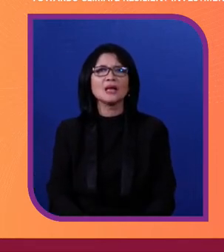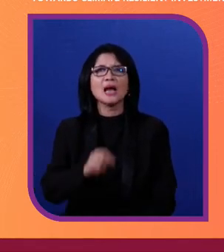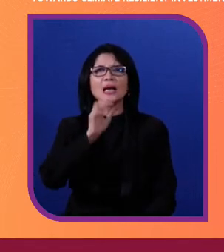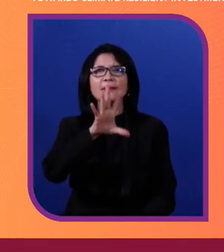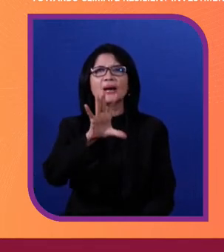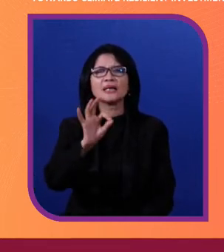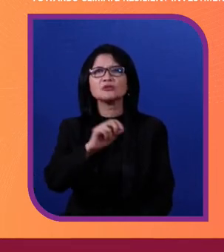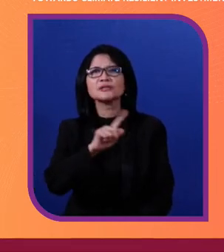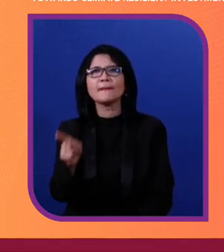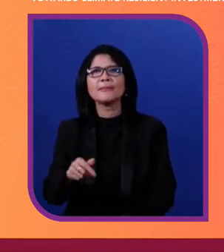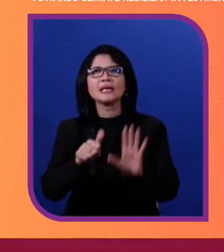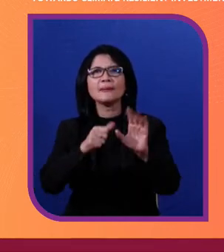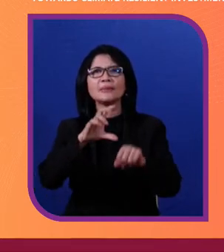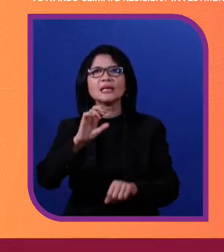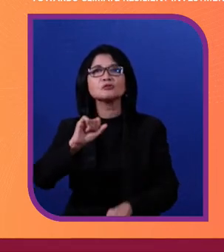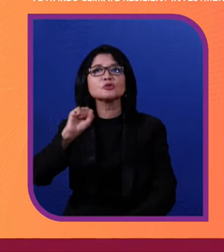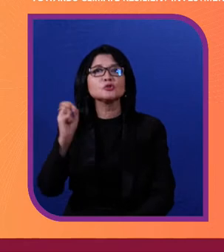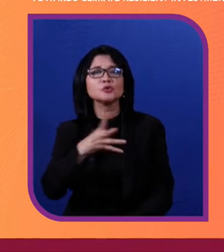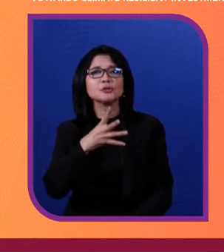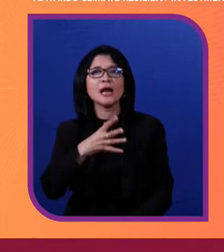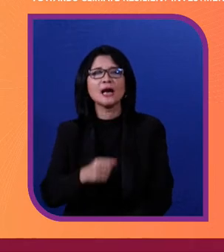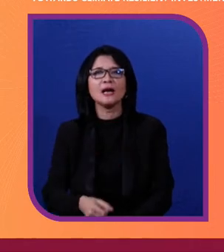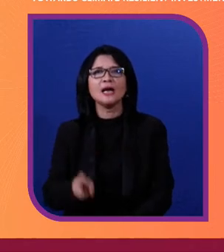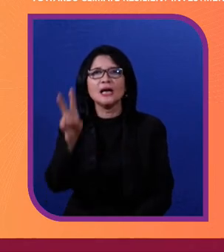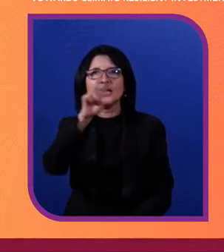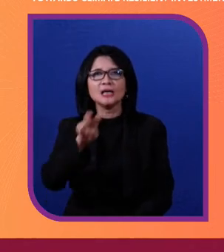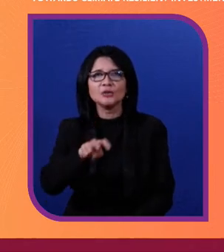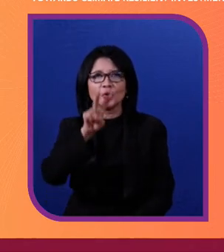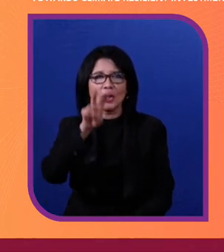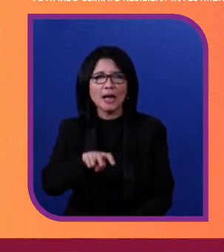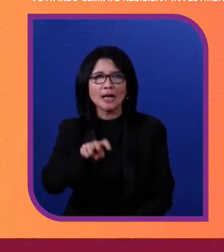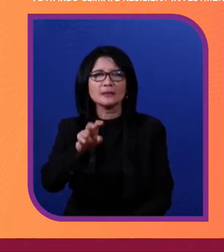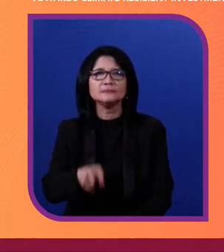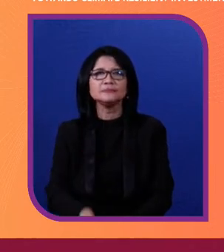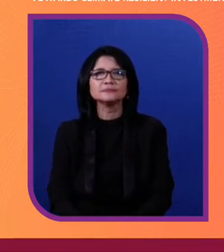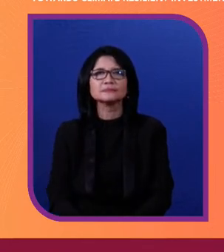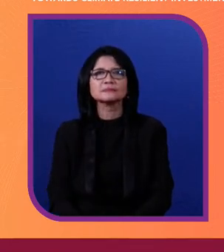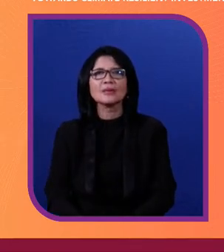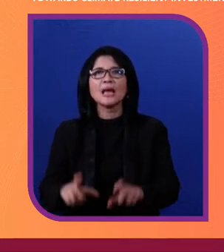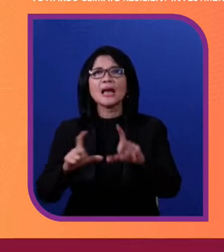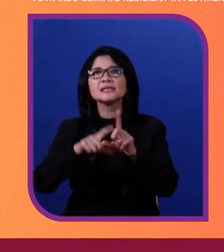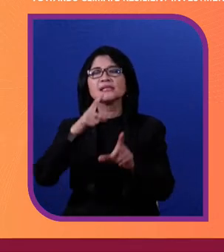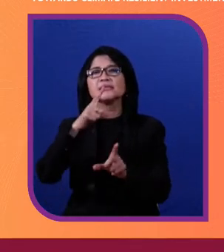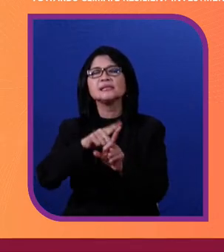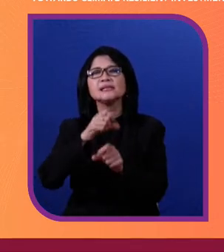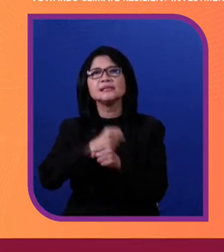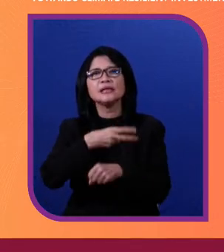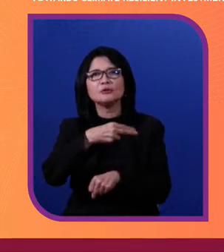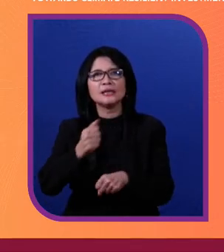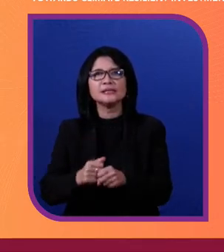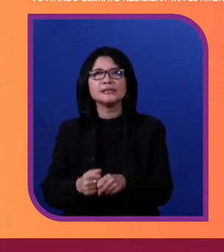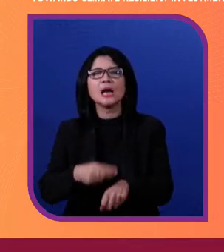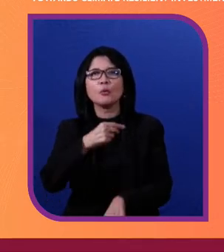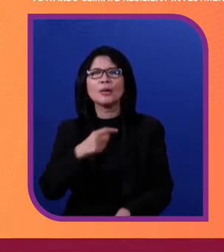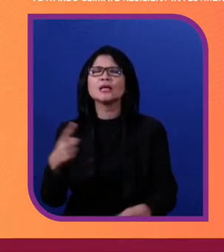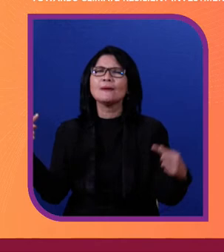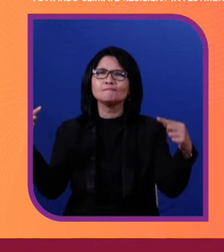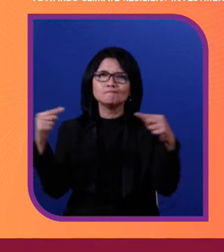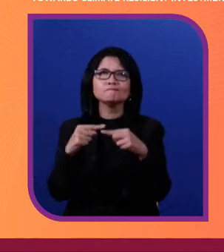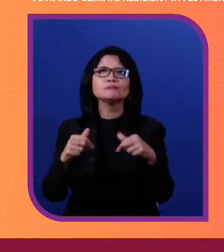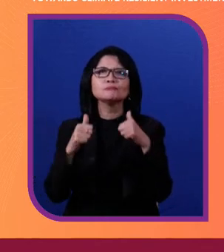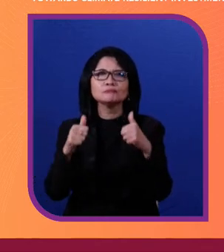So it is very nice Hai indotelko.com